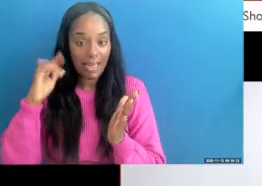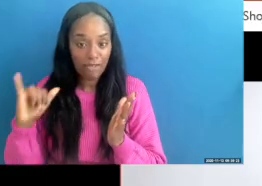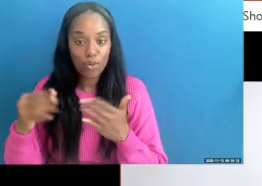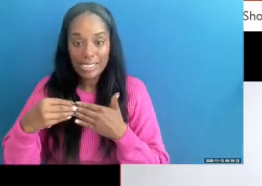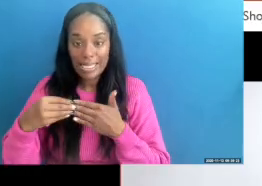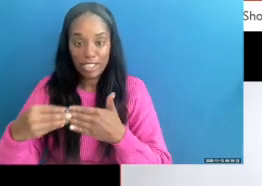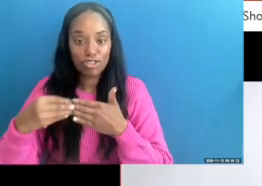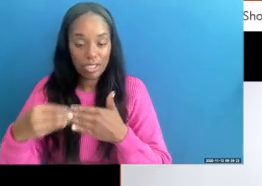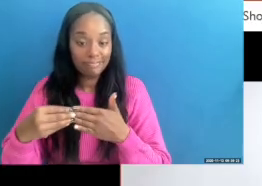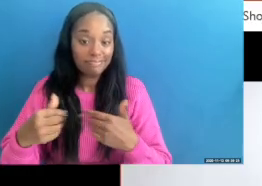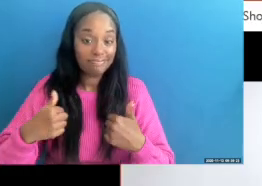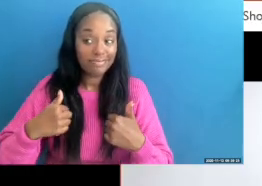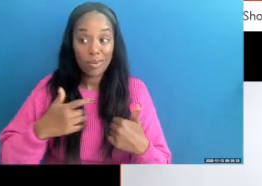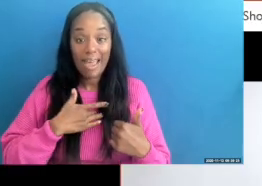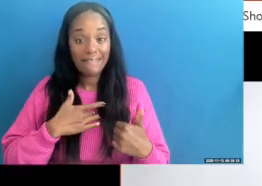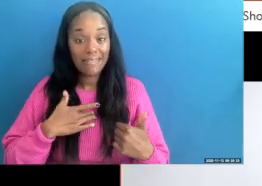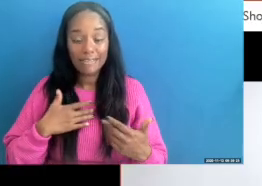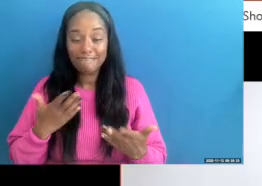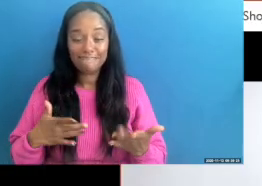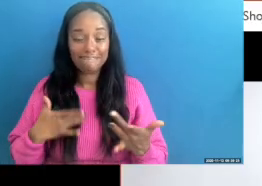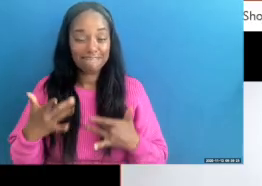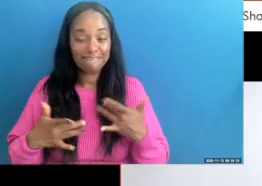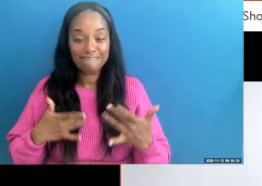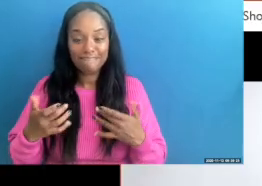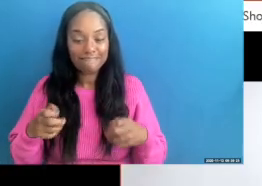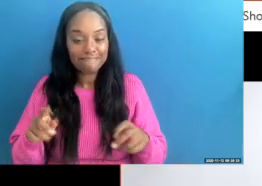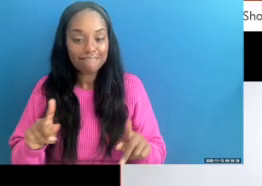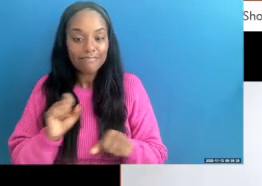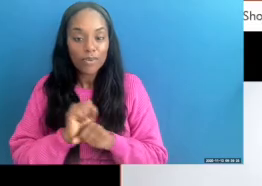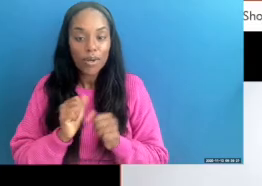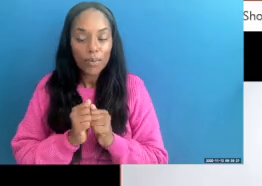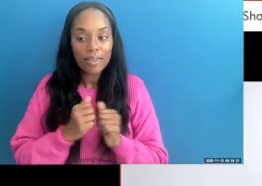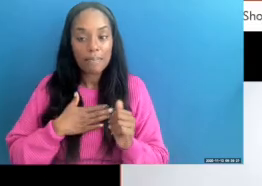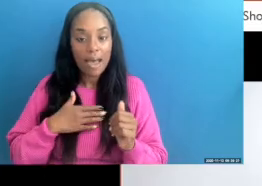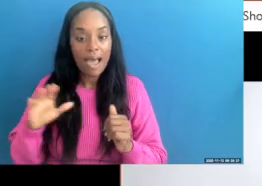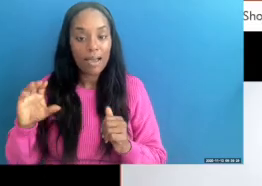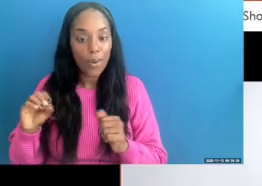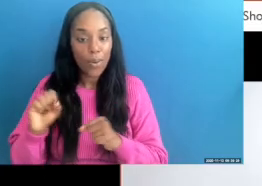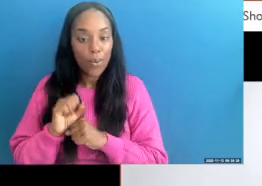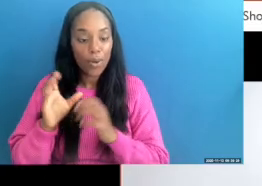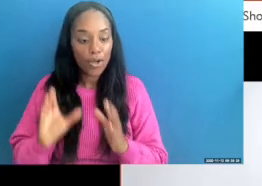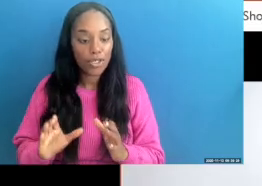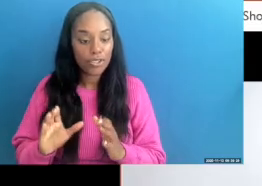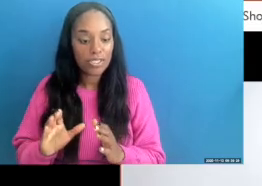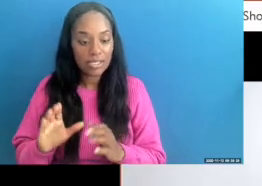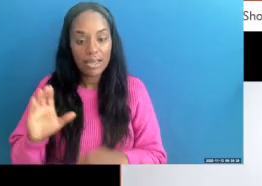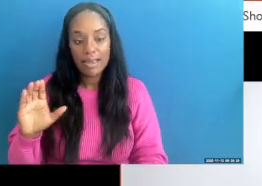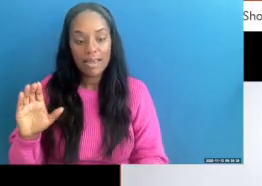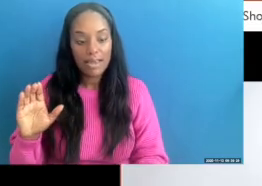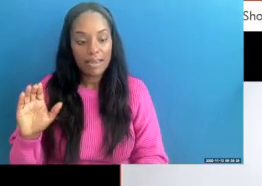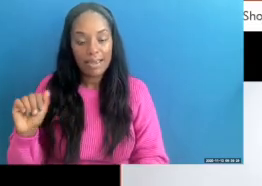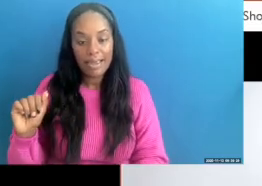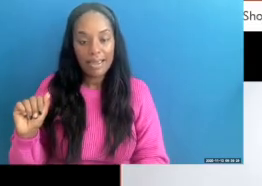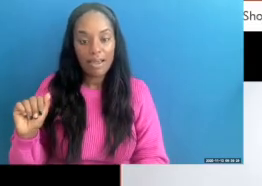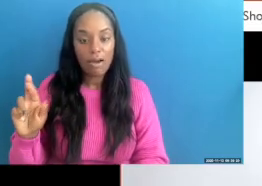so happy to have the opportunity to work with my colleagues at the ARB and